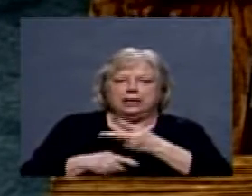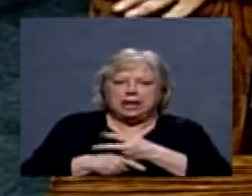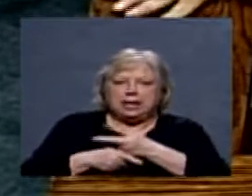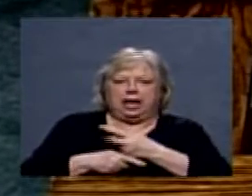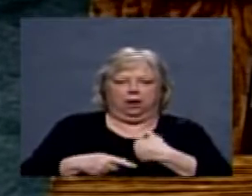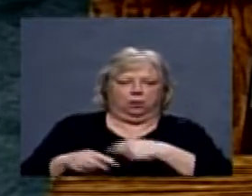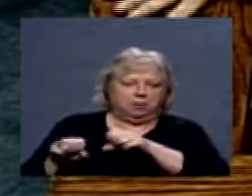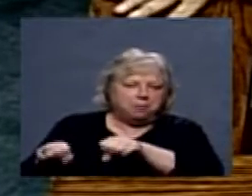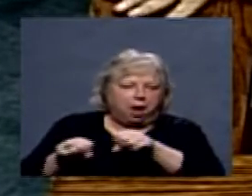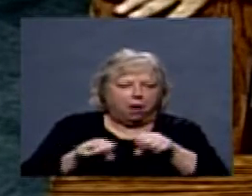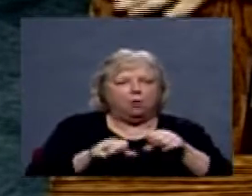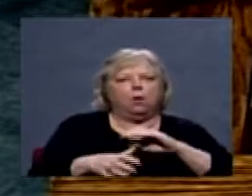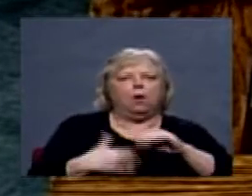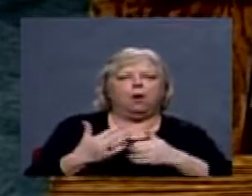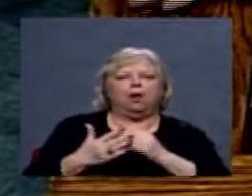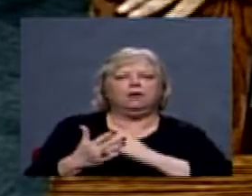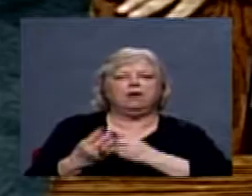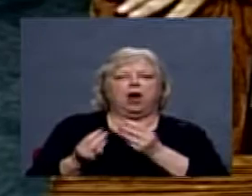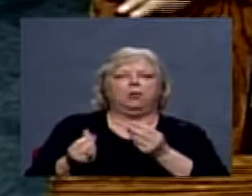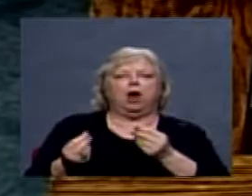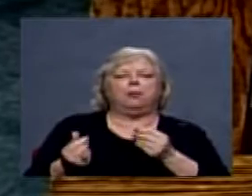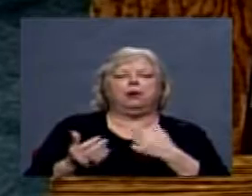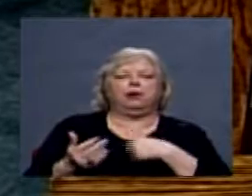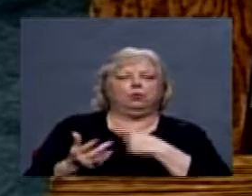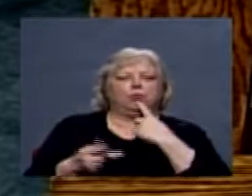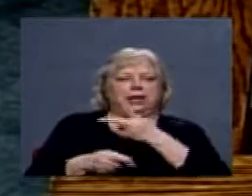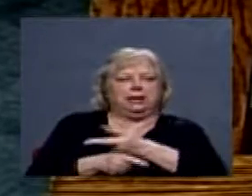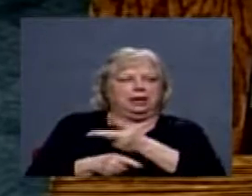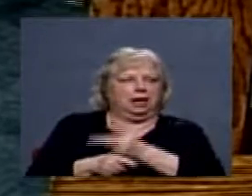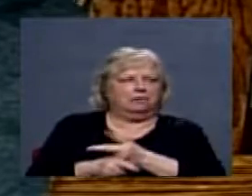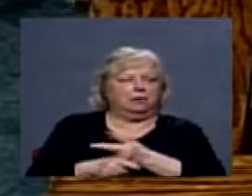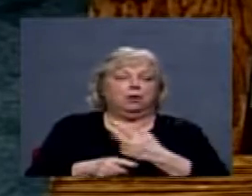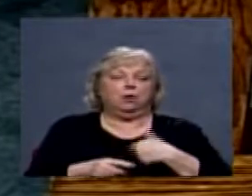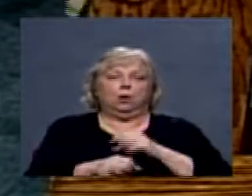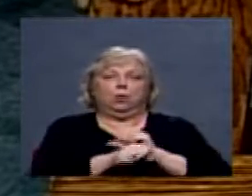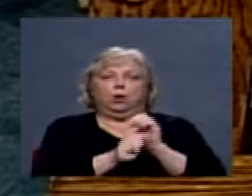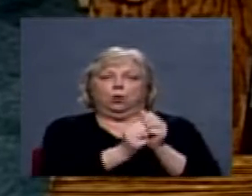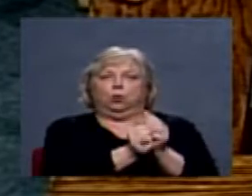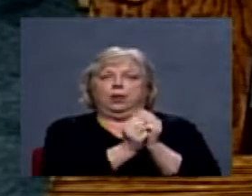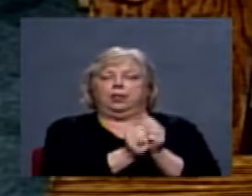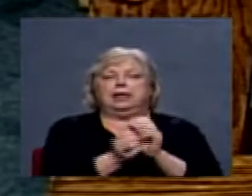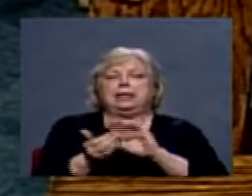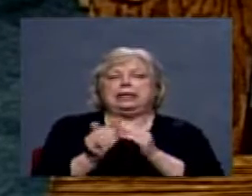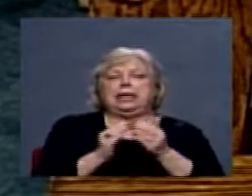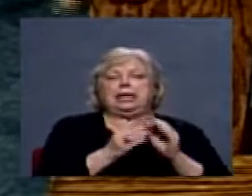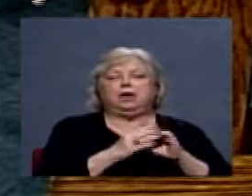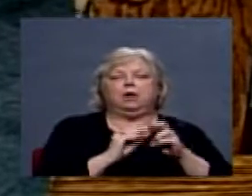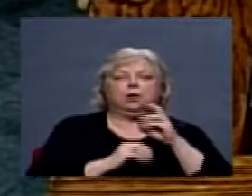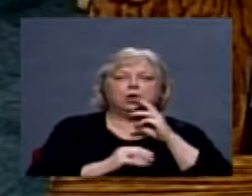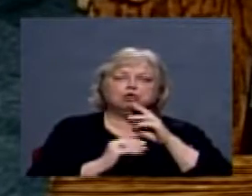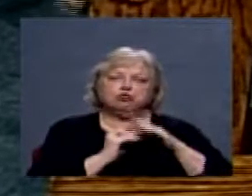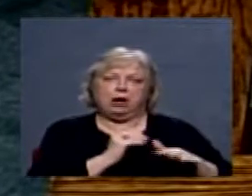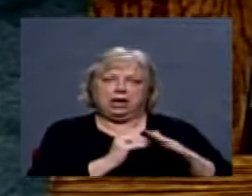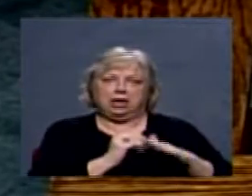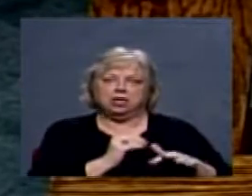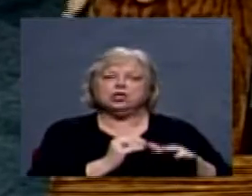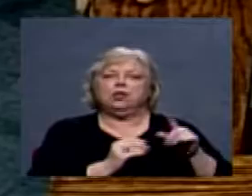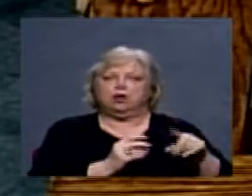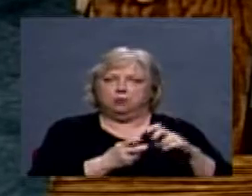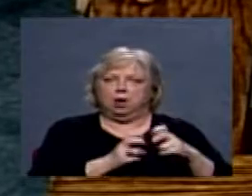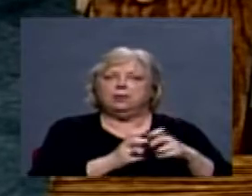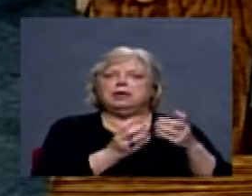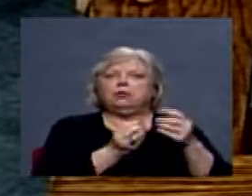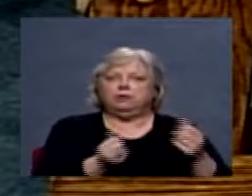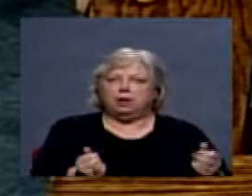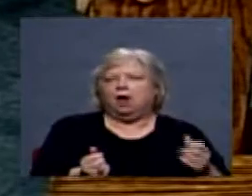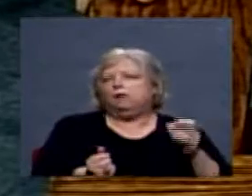of everything, all of our properties to the immaculate end. The city, we've been working with the city on the drainage issues. We've got those resolved, or they will be